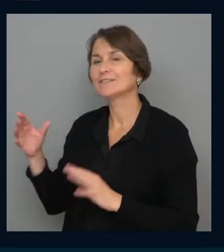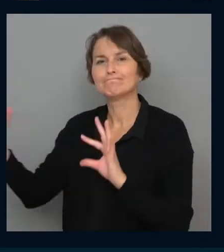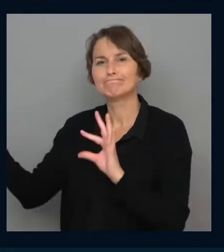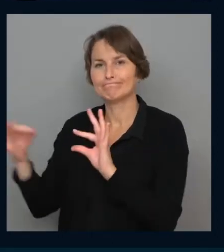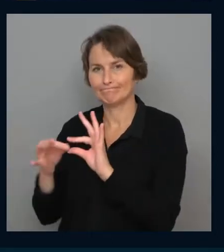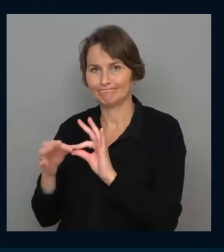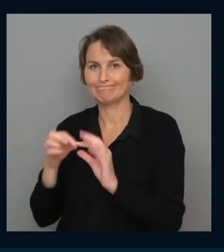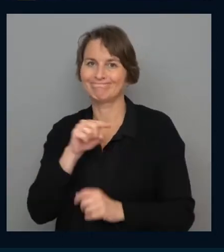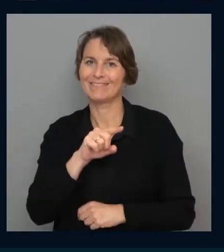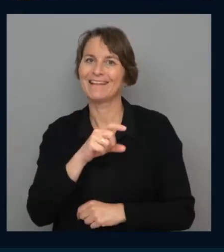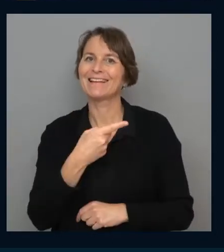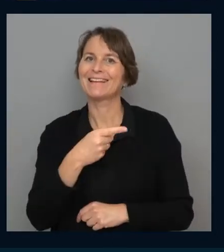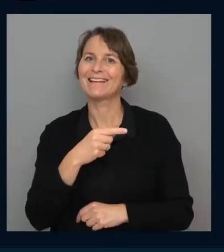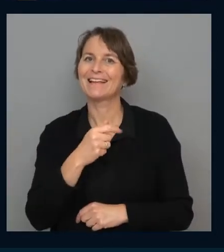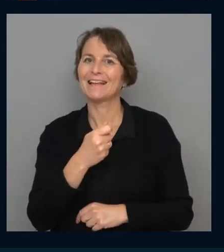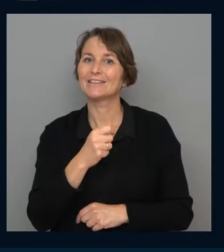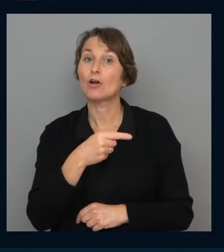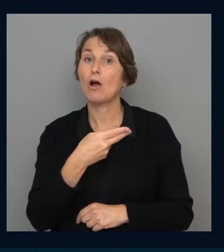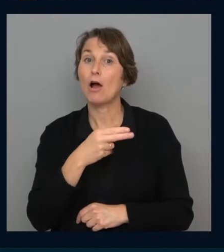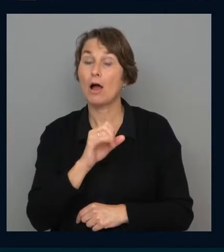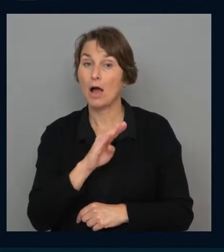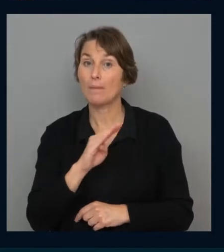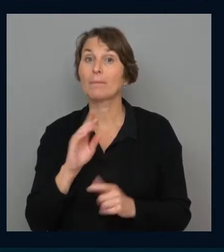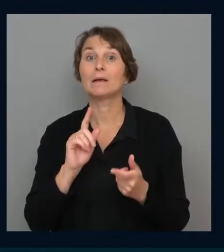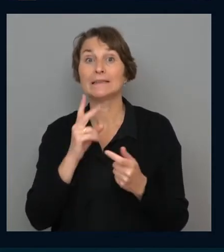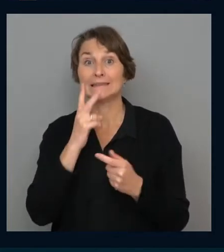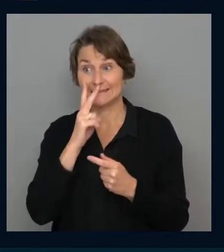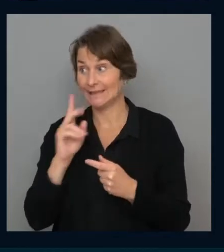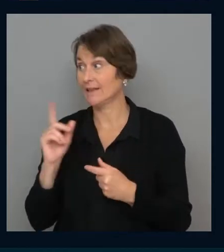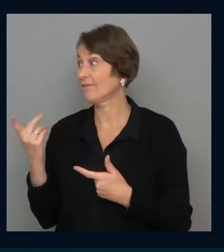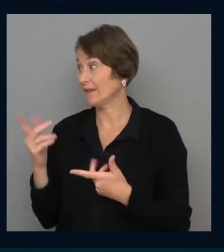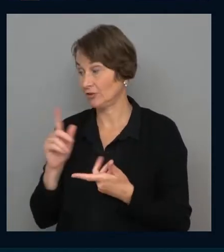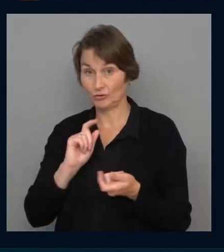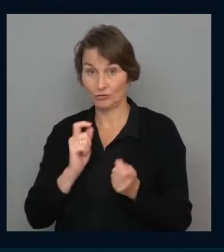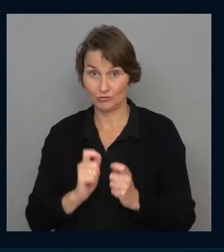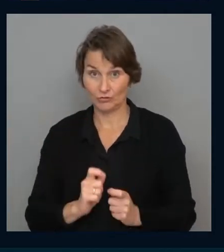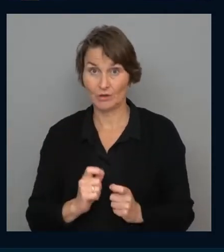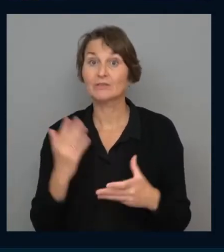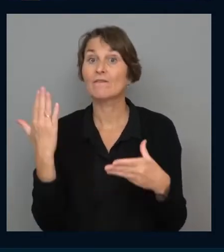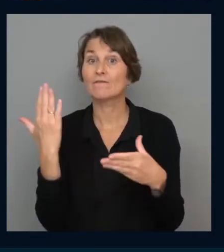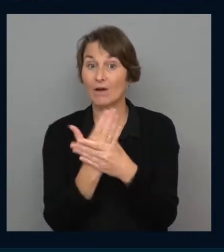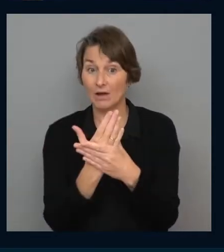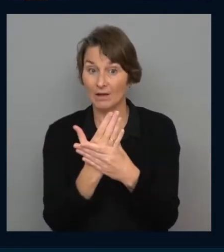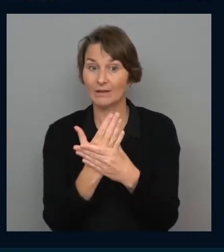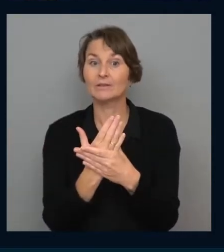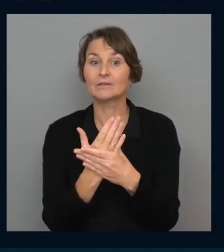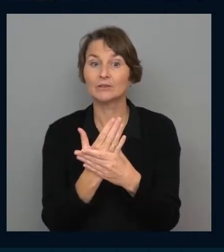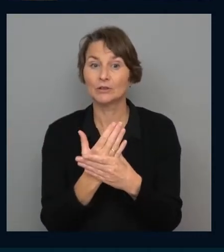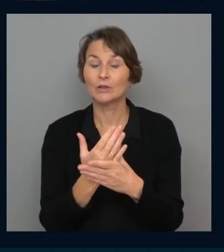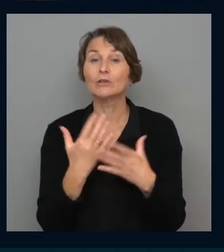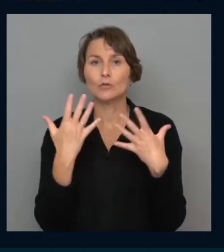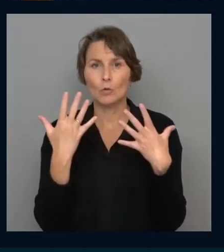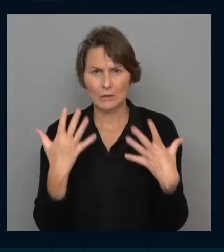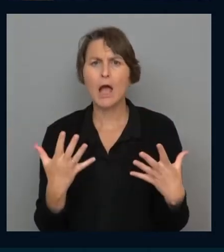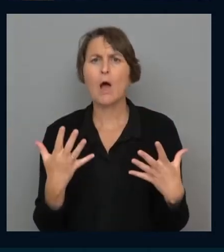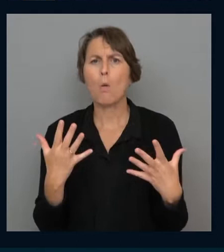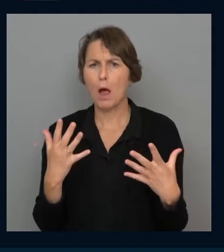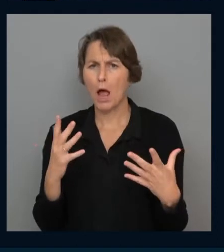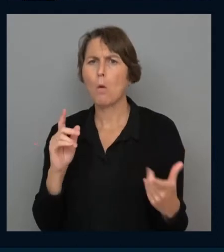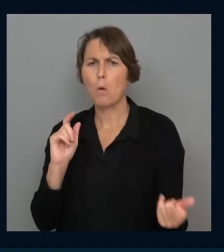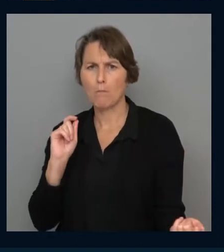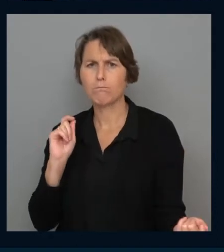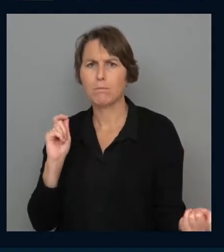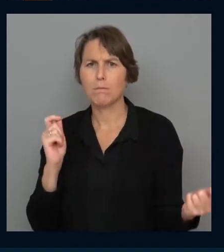sees the change. It's auto-saved it. It sees I've made this change in my file. So I'm going to go ahead and commit those changes. I'm going to go